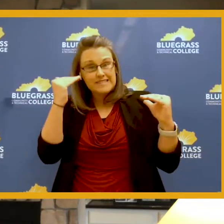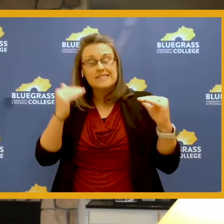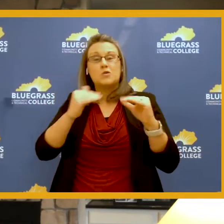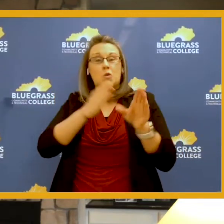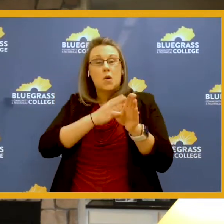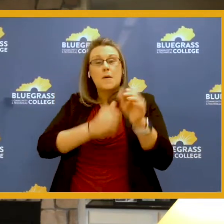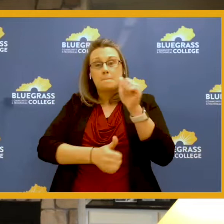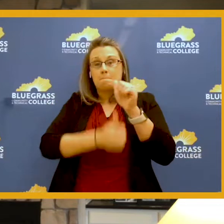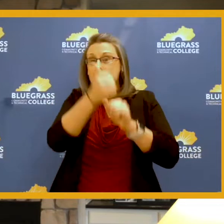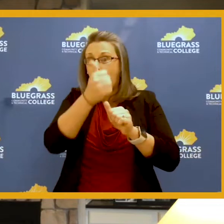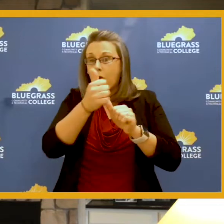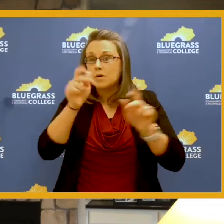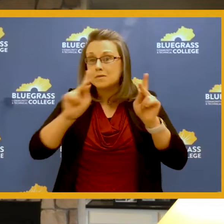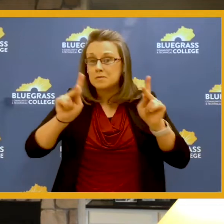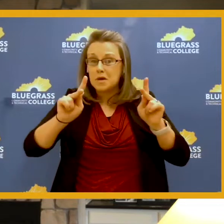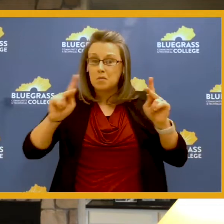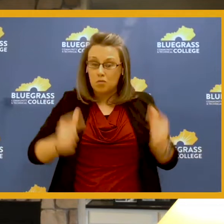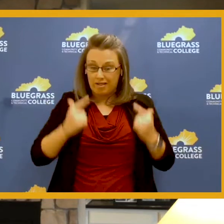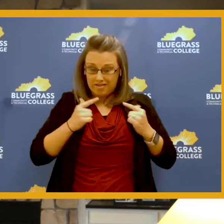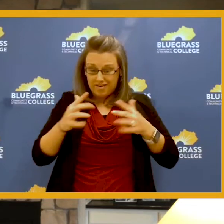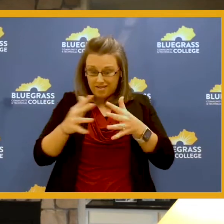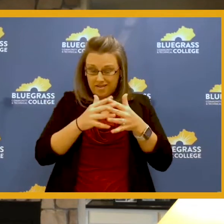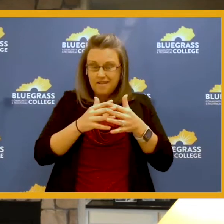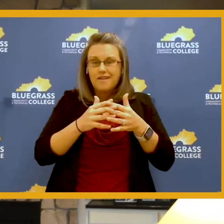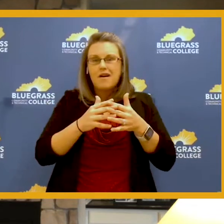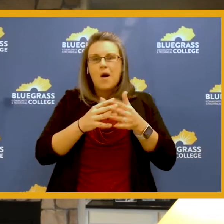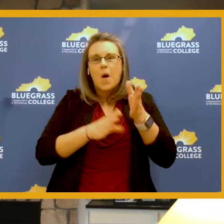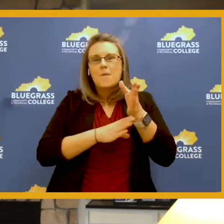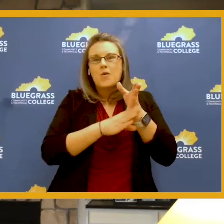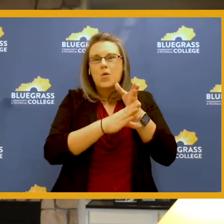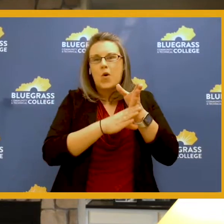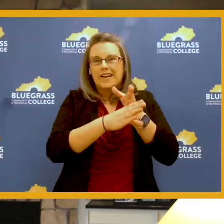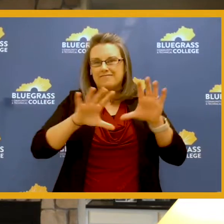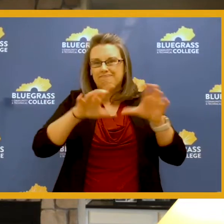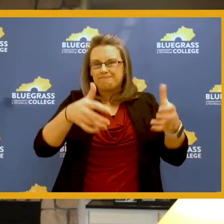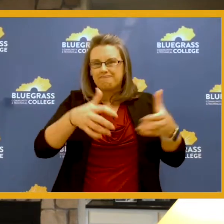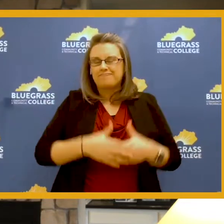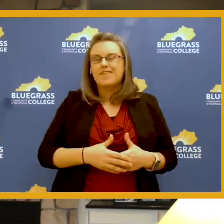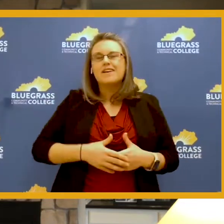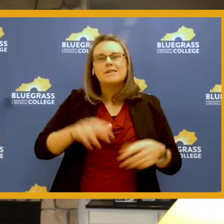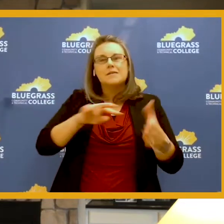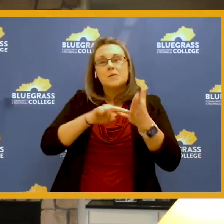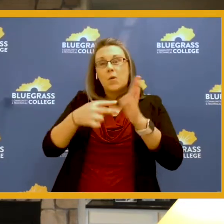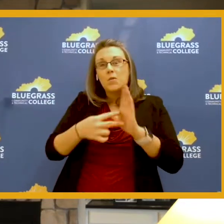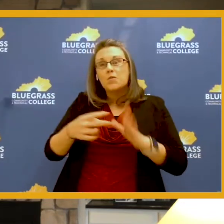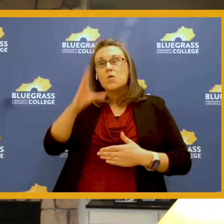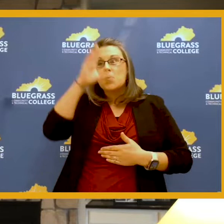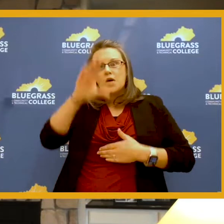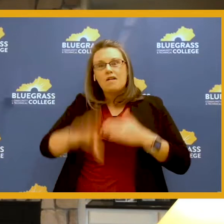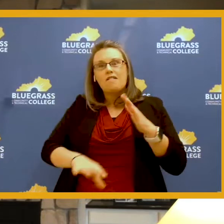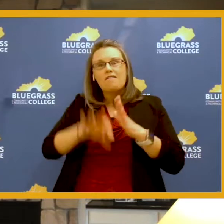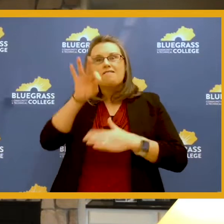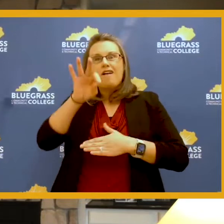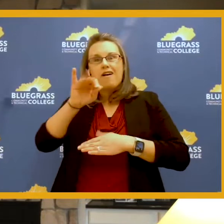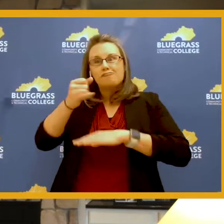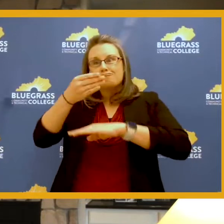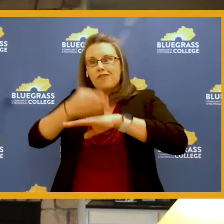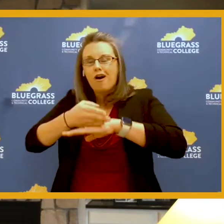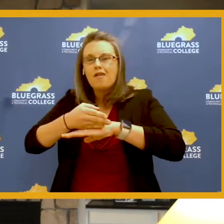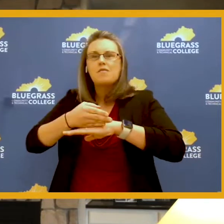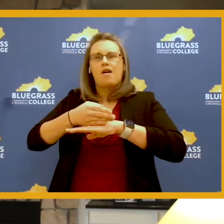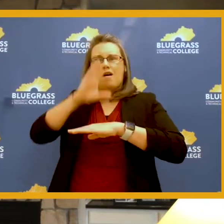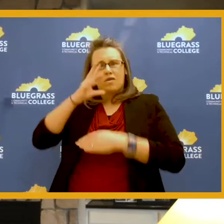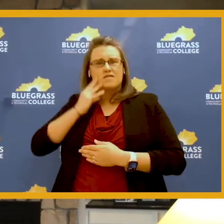nation. So no matter what profession you enter, you'll find yourself working alongside people of all races, all